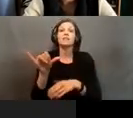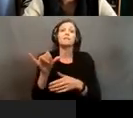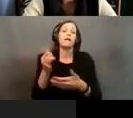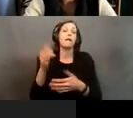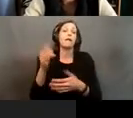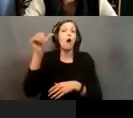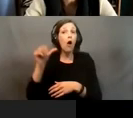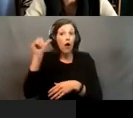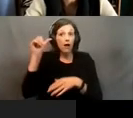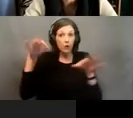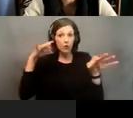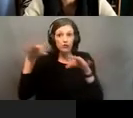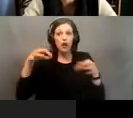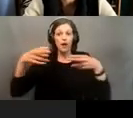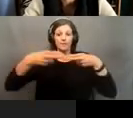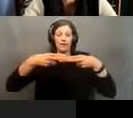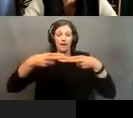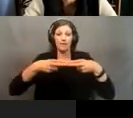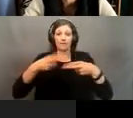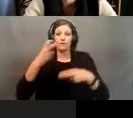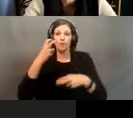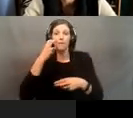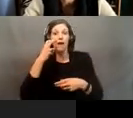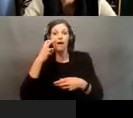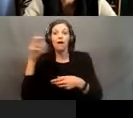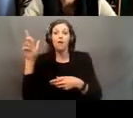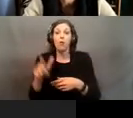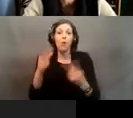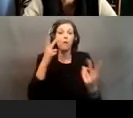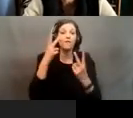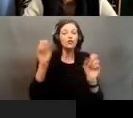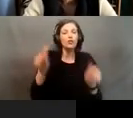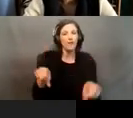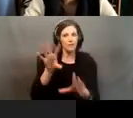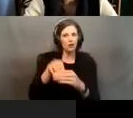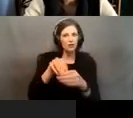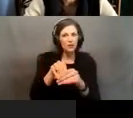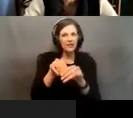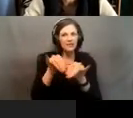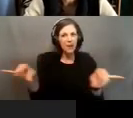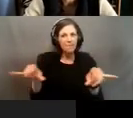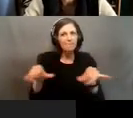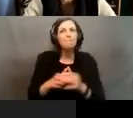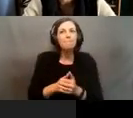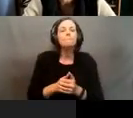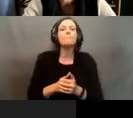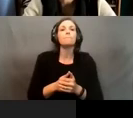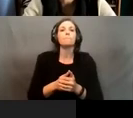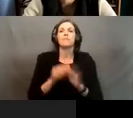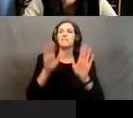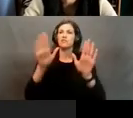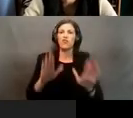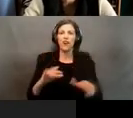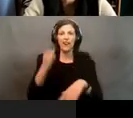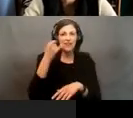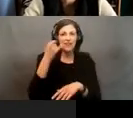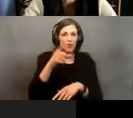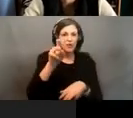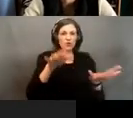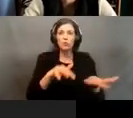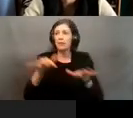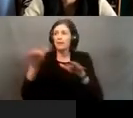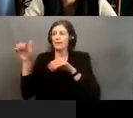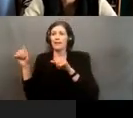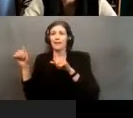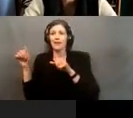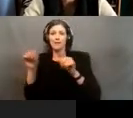their slideshow so that a blind, low vision person can participate, it's going to be great if you have to walk away from the screen for a